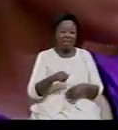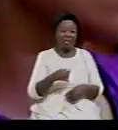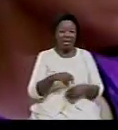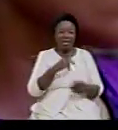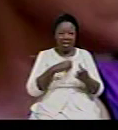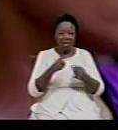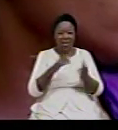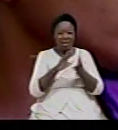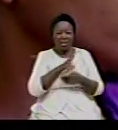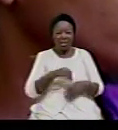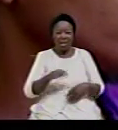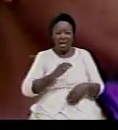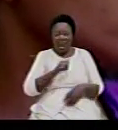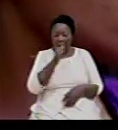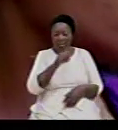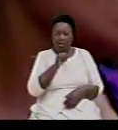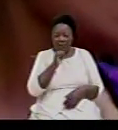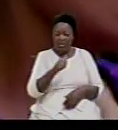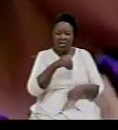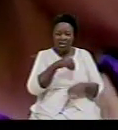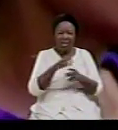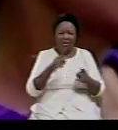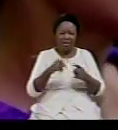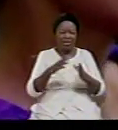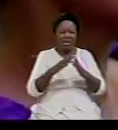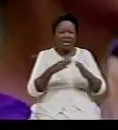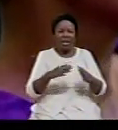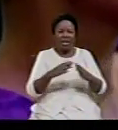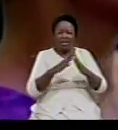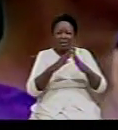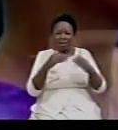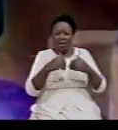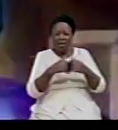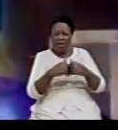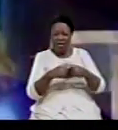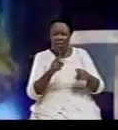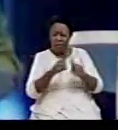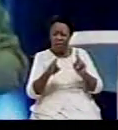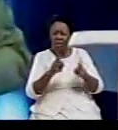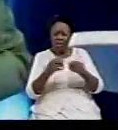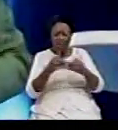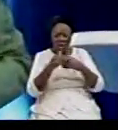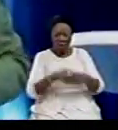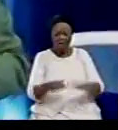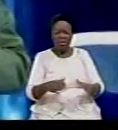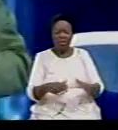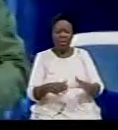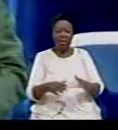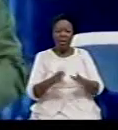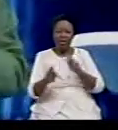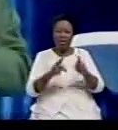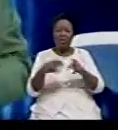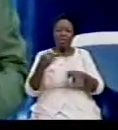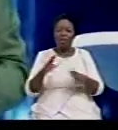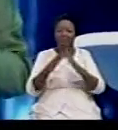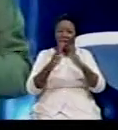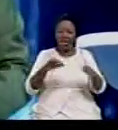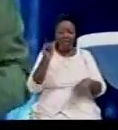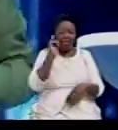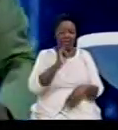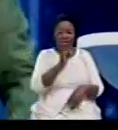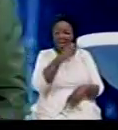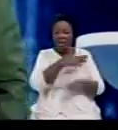of Israel. Negative, apparently. But now, after all that negative thing will